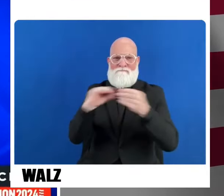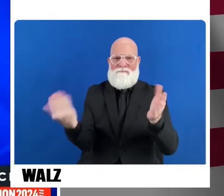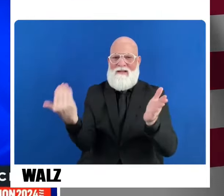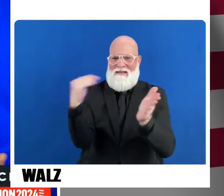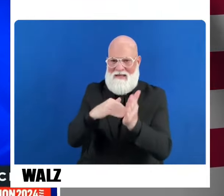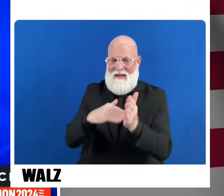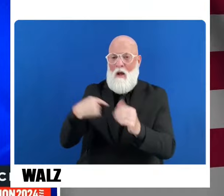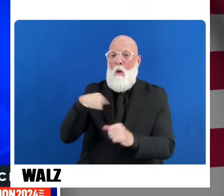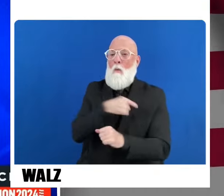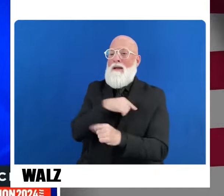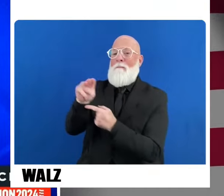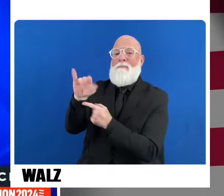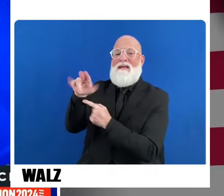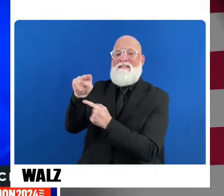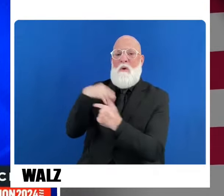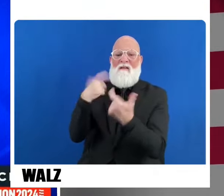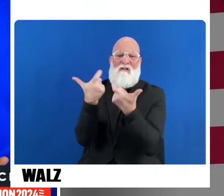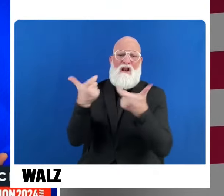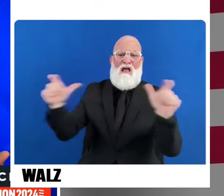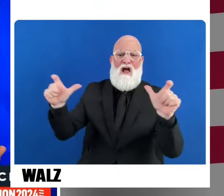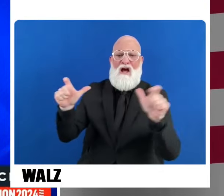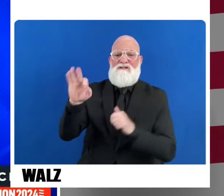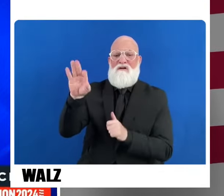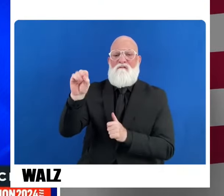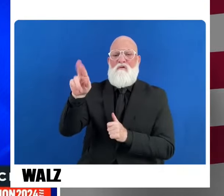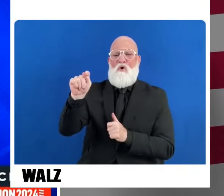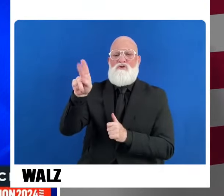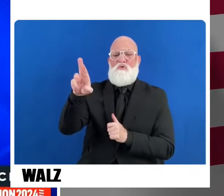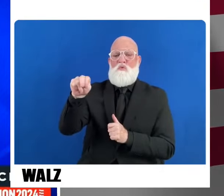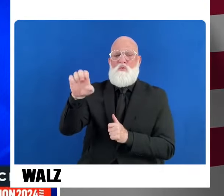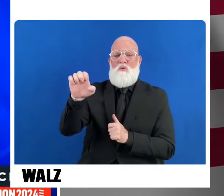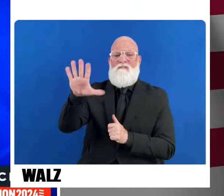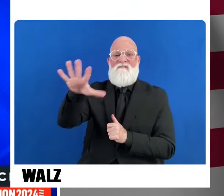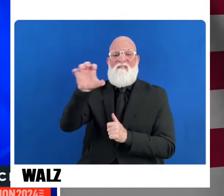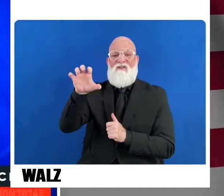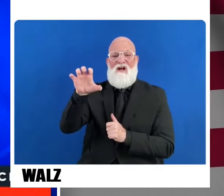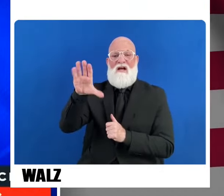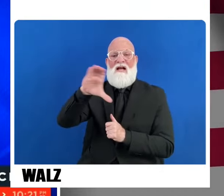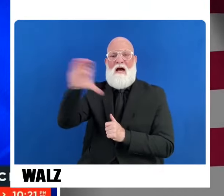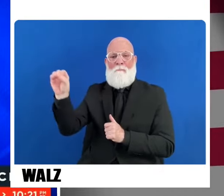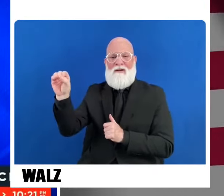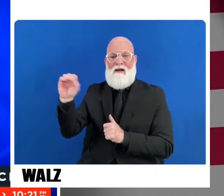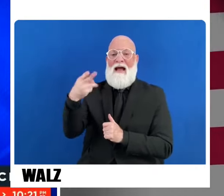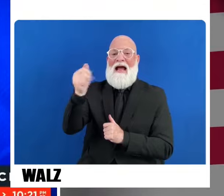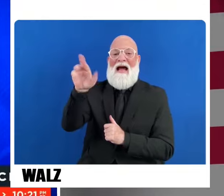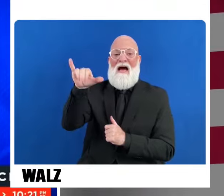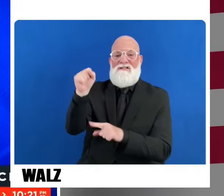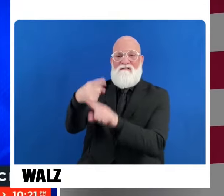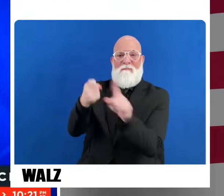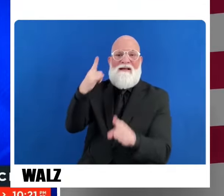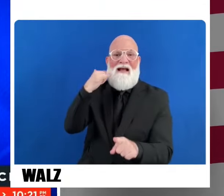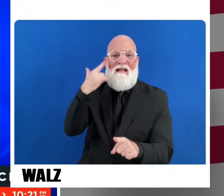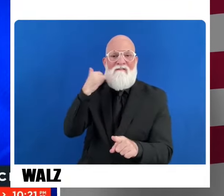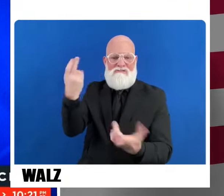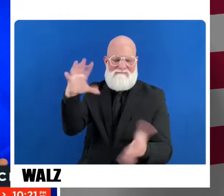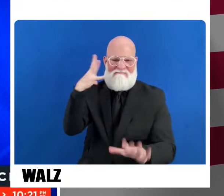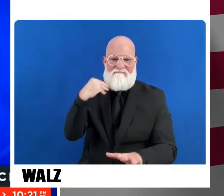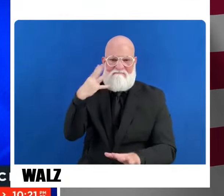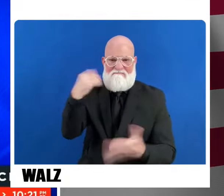500 companies. Kamala Harris knows that in California. Those companies provide paid family medical leave. One is, I think